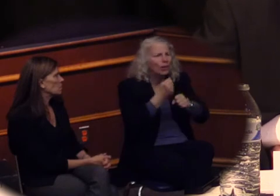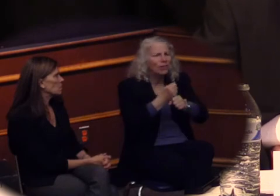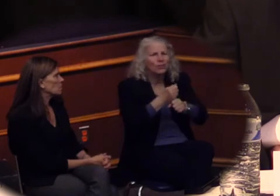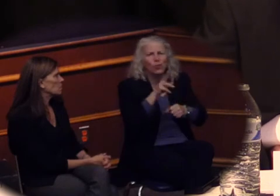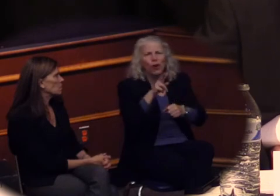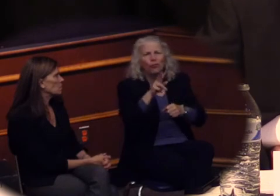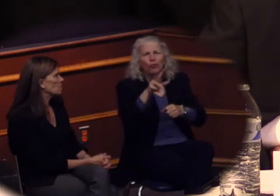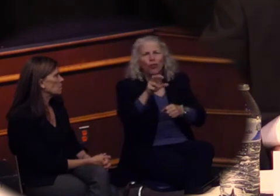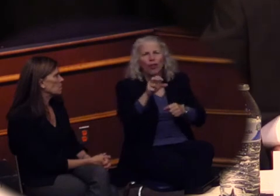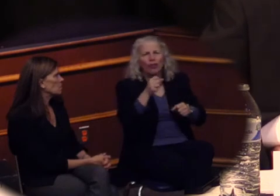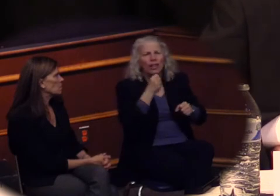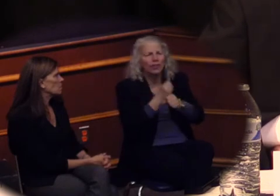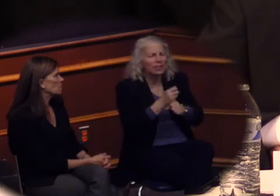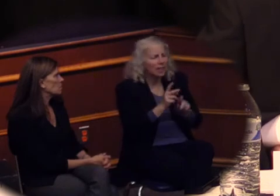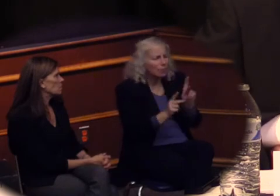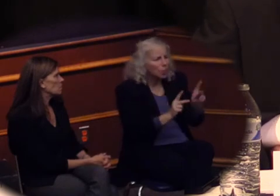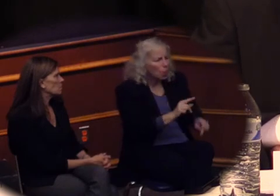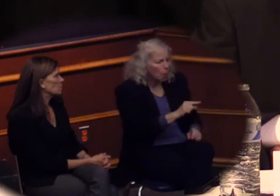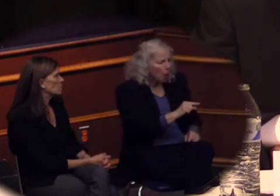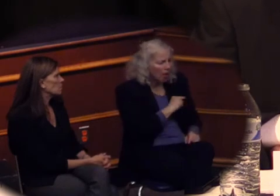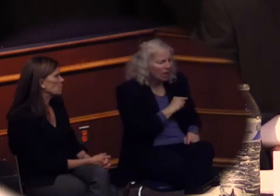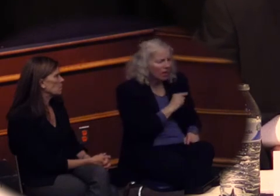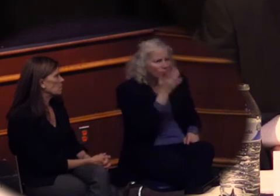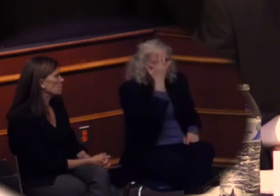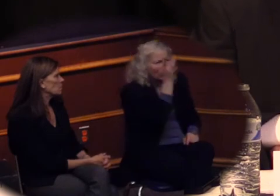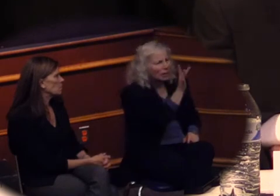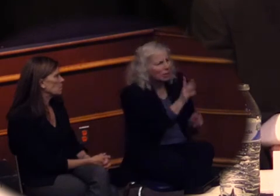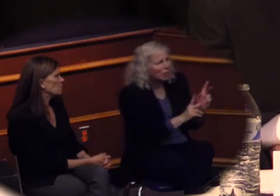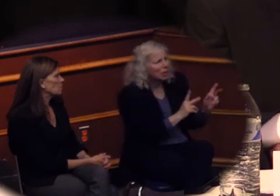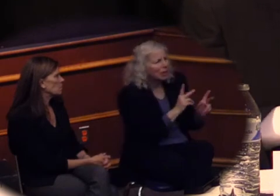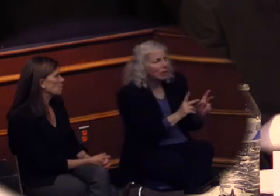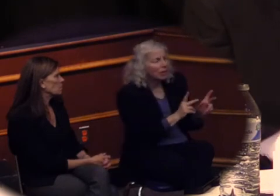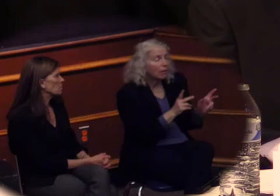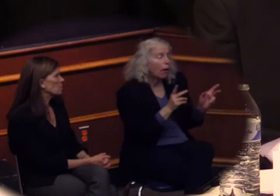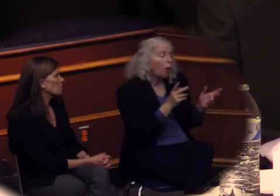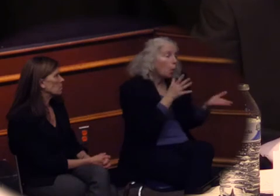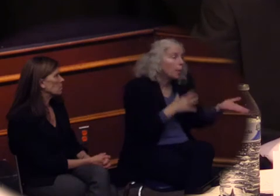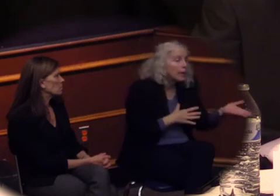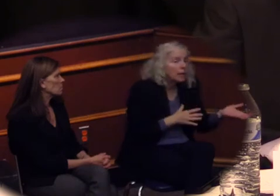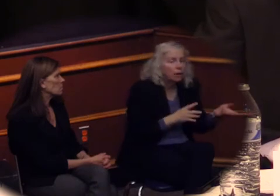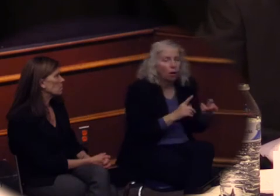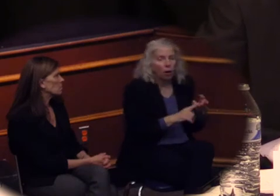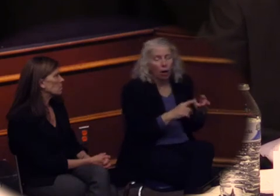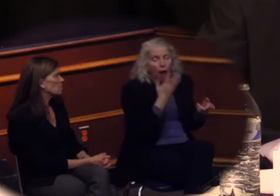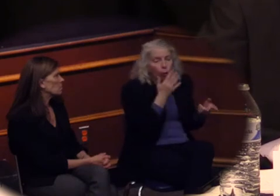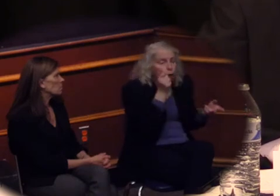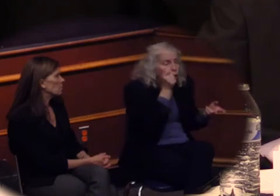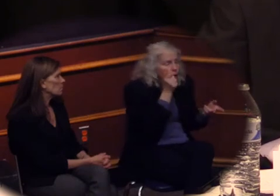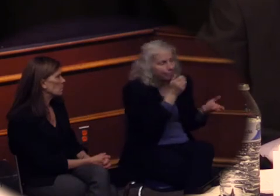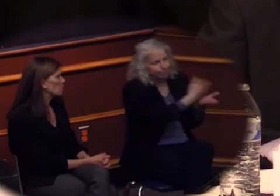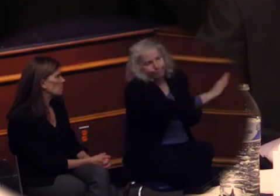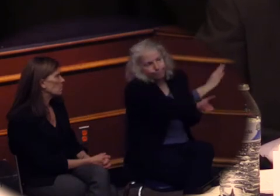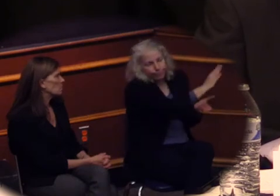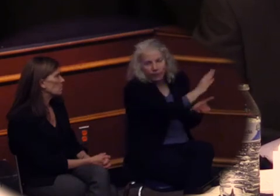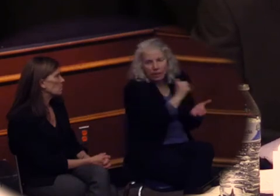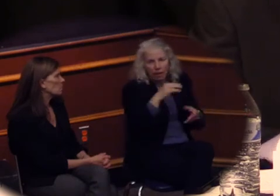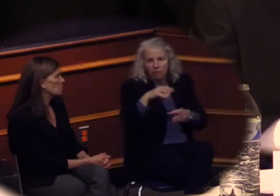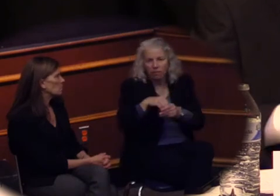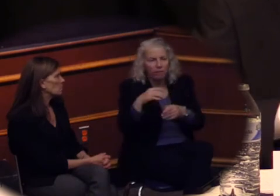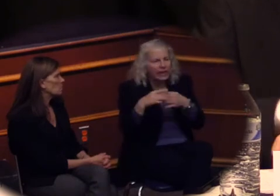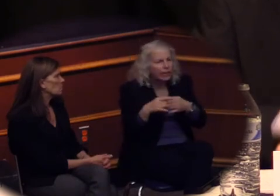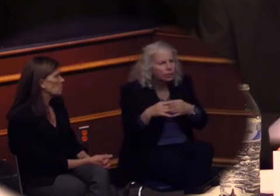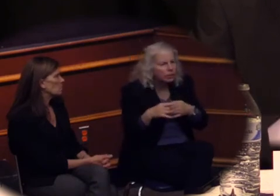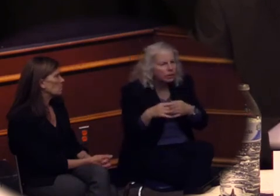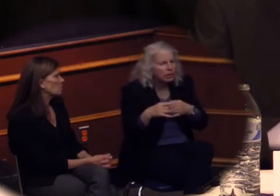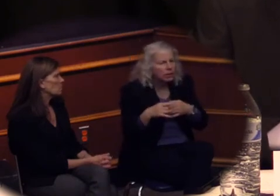which wonderfully qualified people, brilliant people who happen to be women or people of color were denied leadership opportunities.